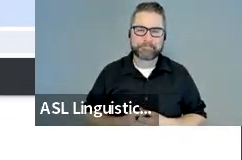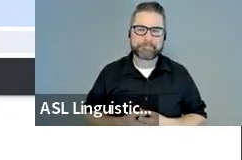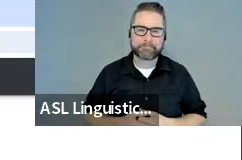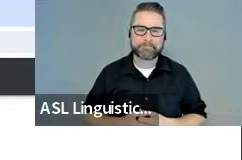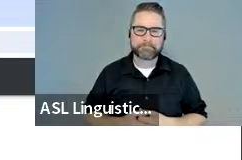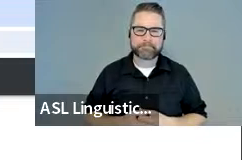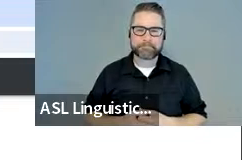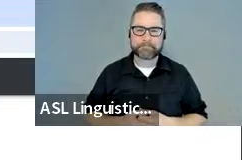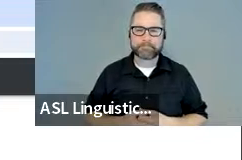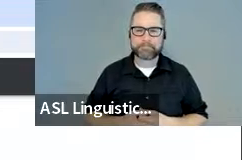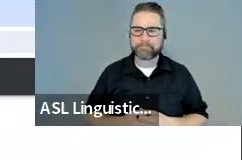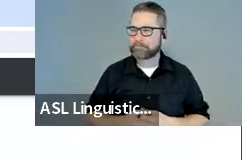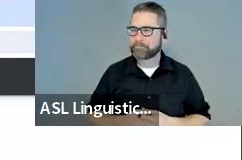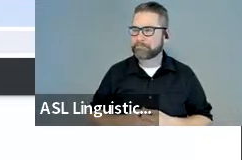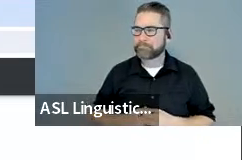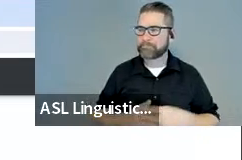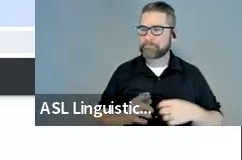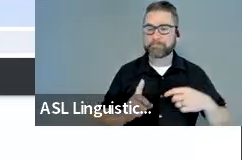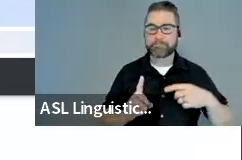Ms. Espy, thank you.